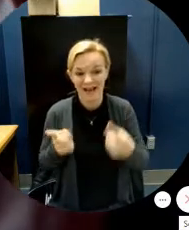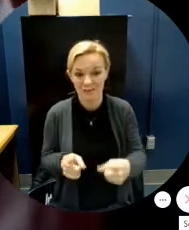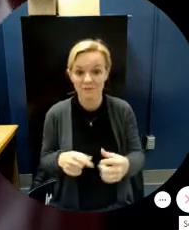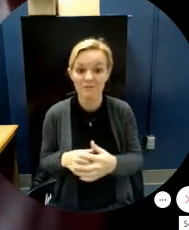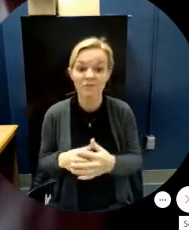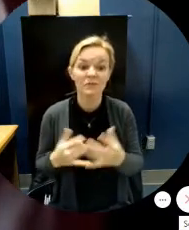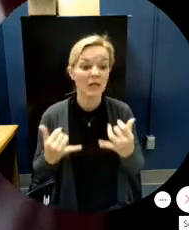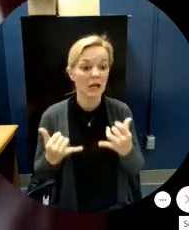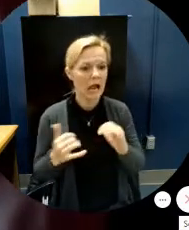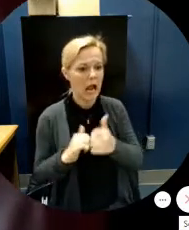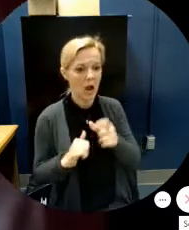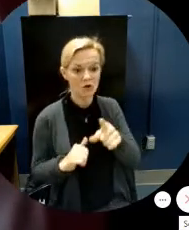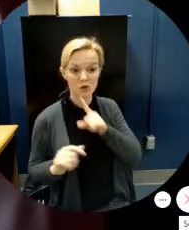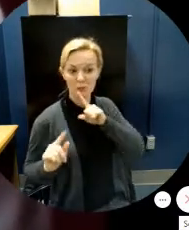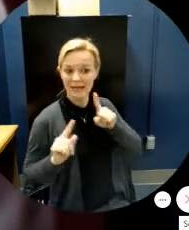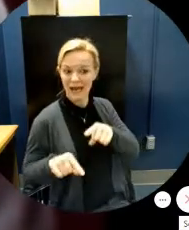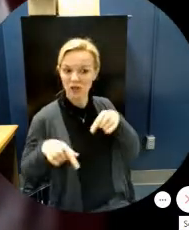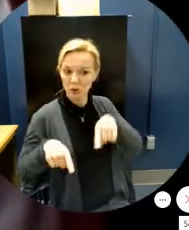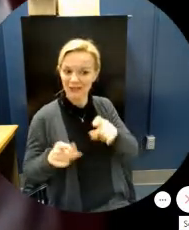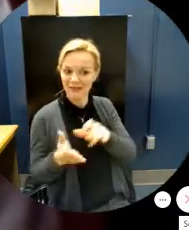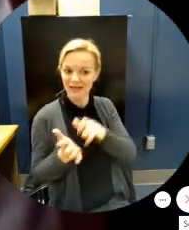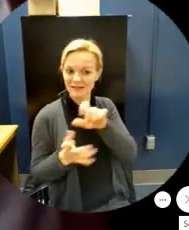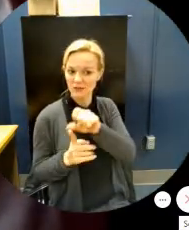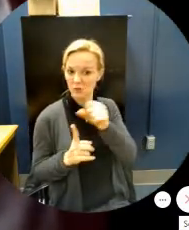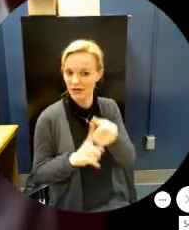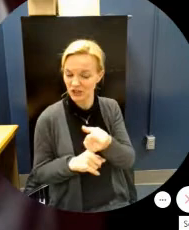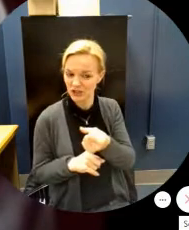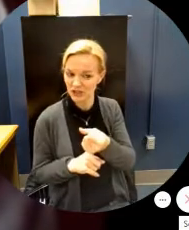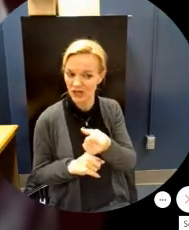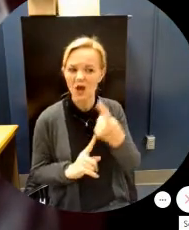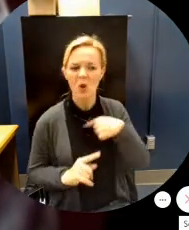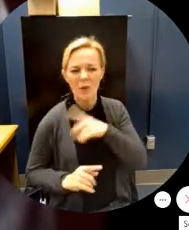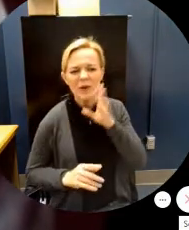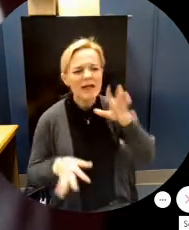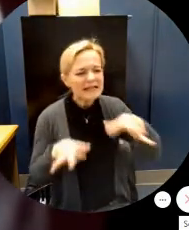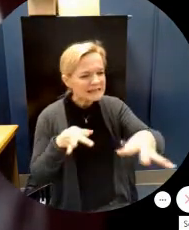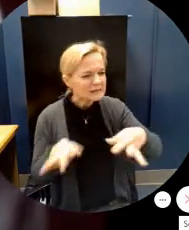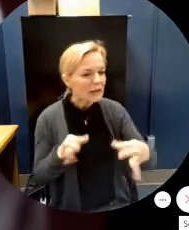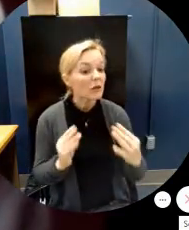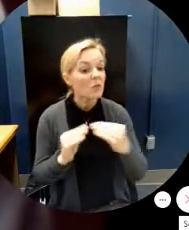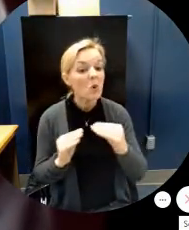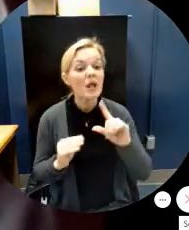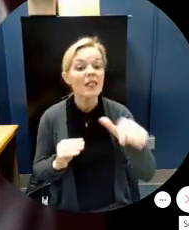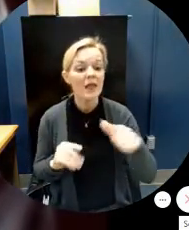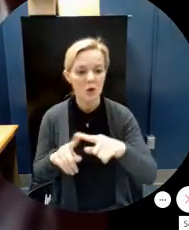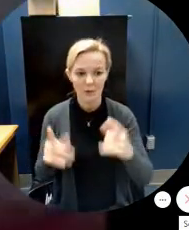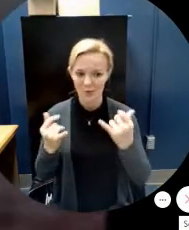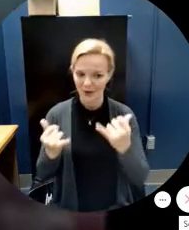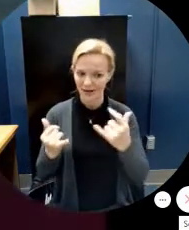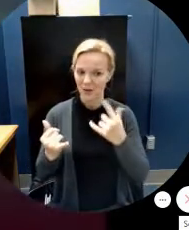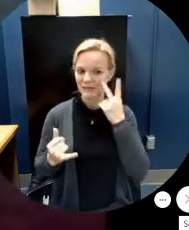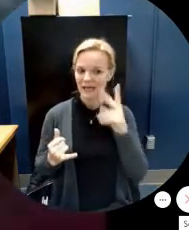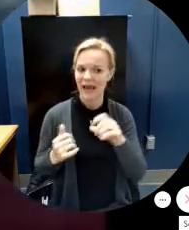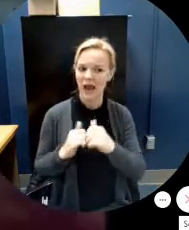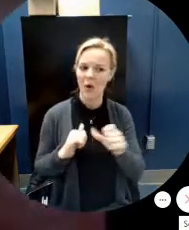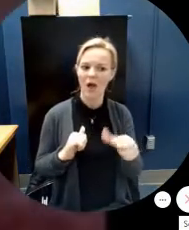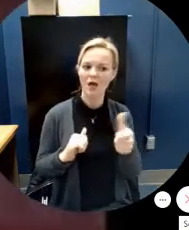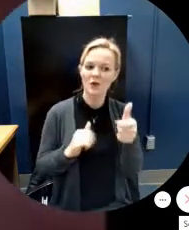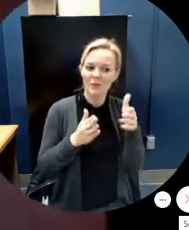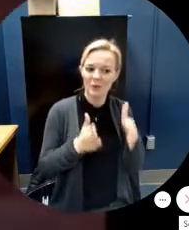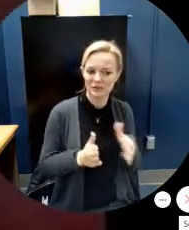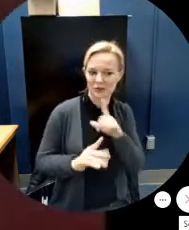How did you react in those situations? We'll have more throughout the program, but first let's see how other citizens responded.